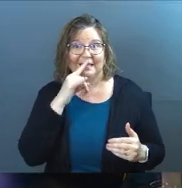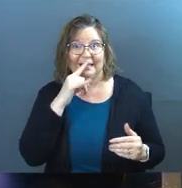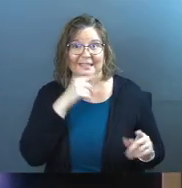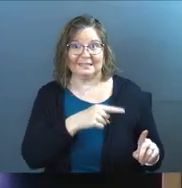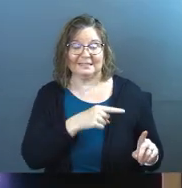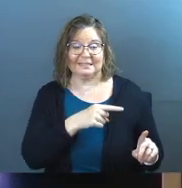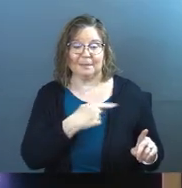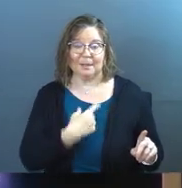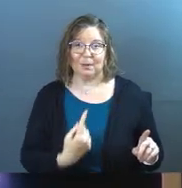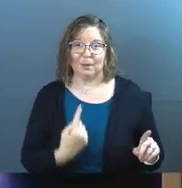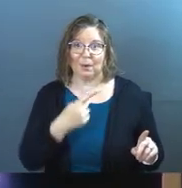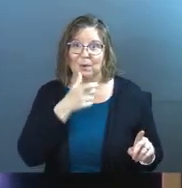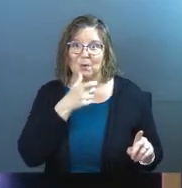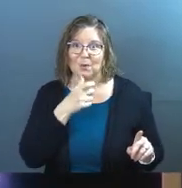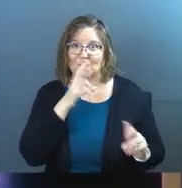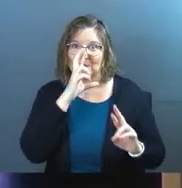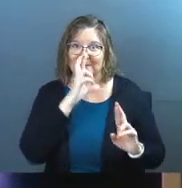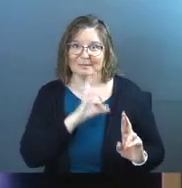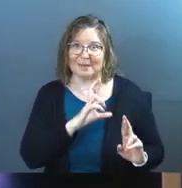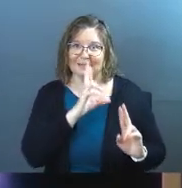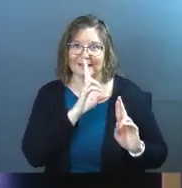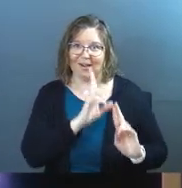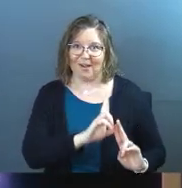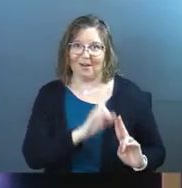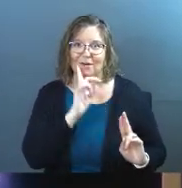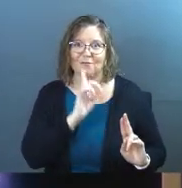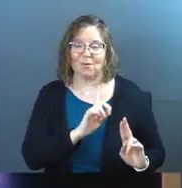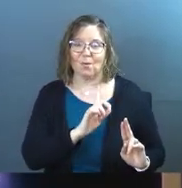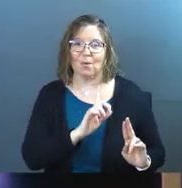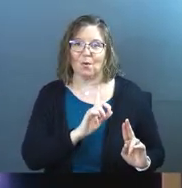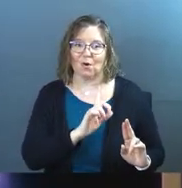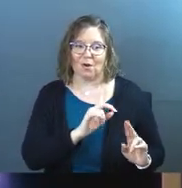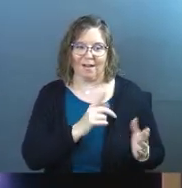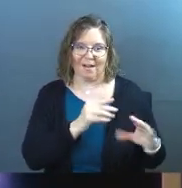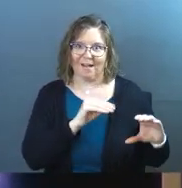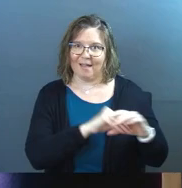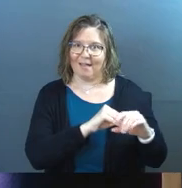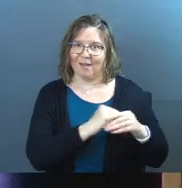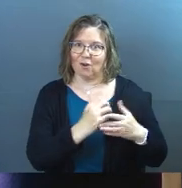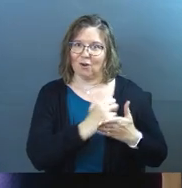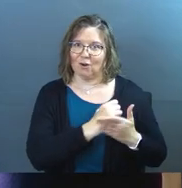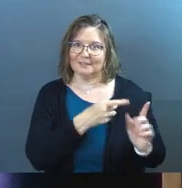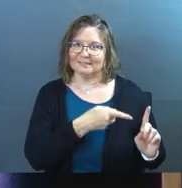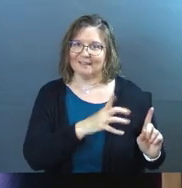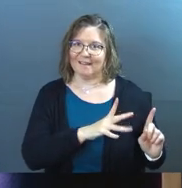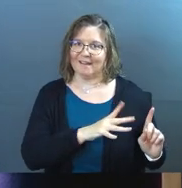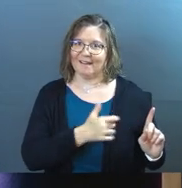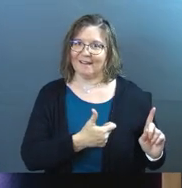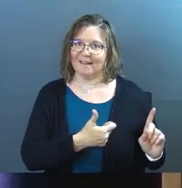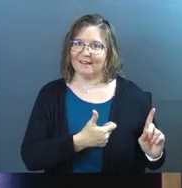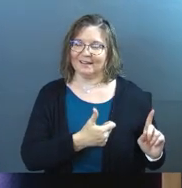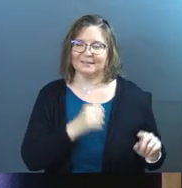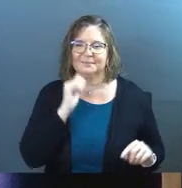kids be the ones who are respected and honored for, look at what I've earned.